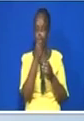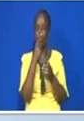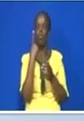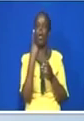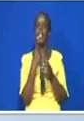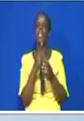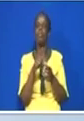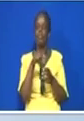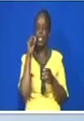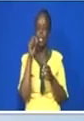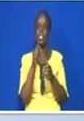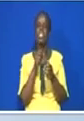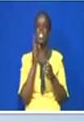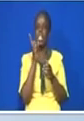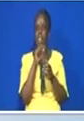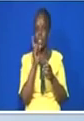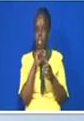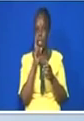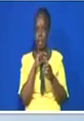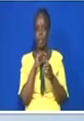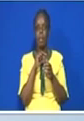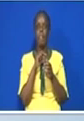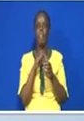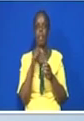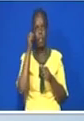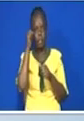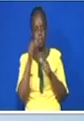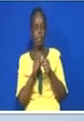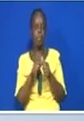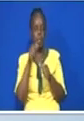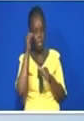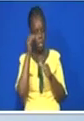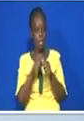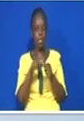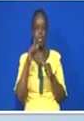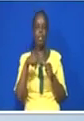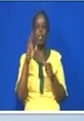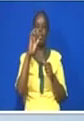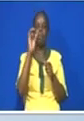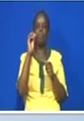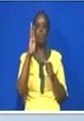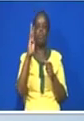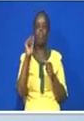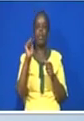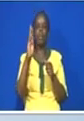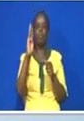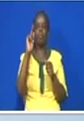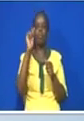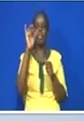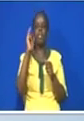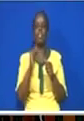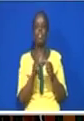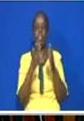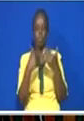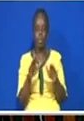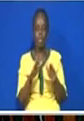beads picked is red. Remember learner, probability is the way of